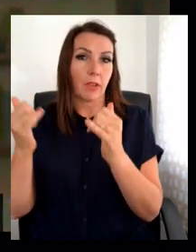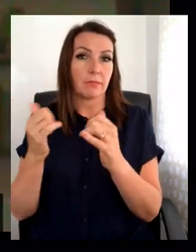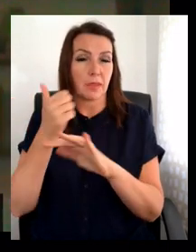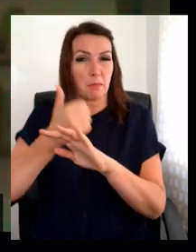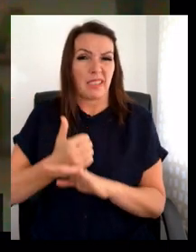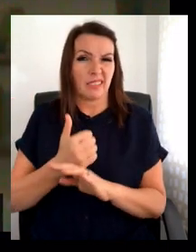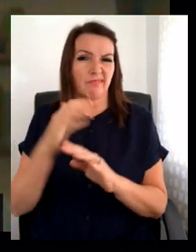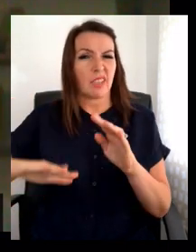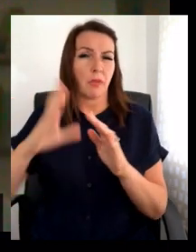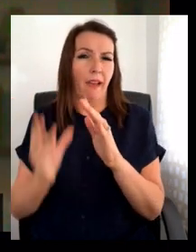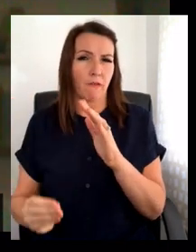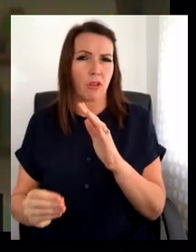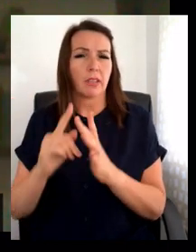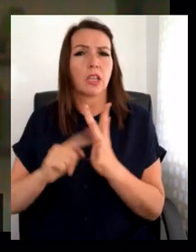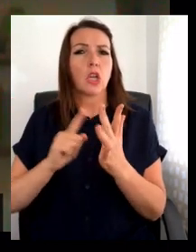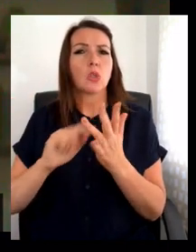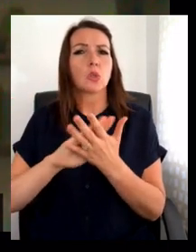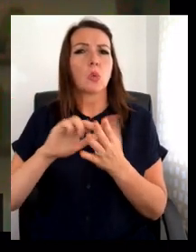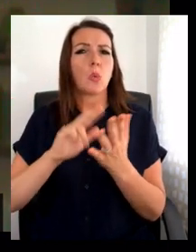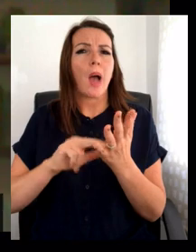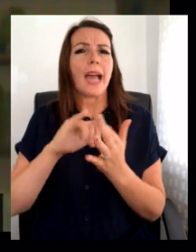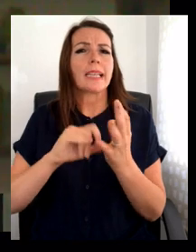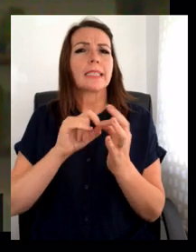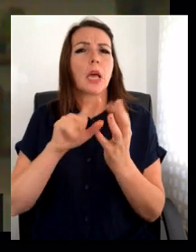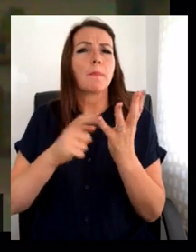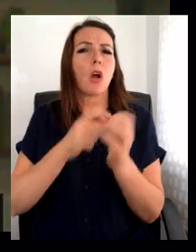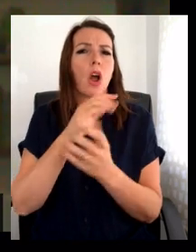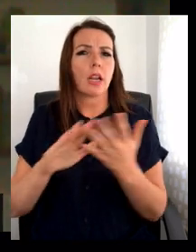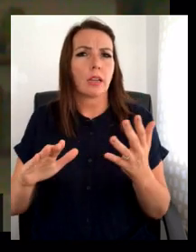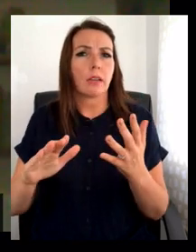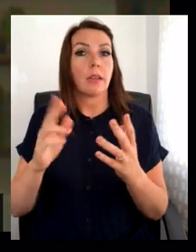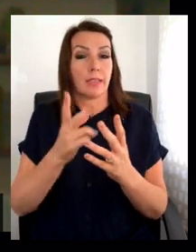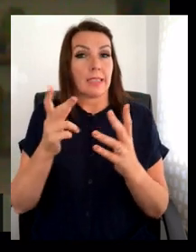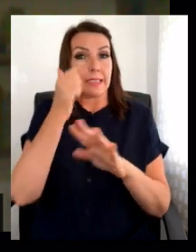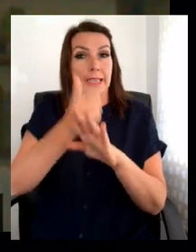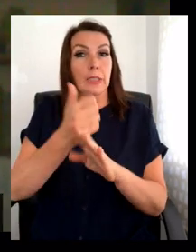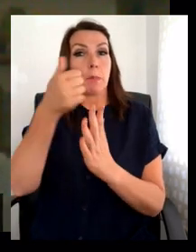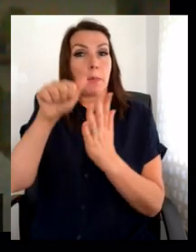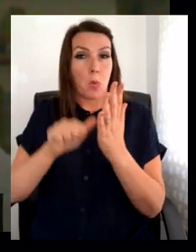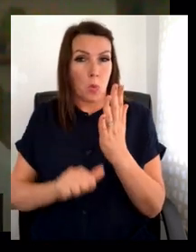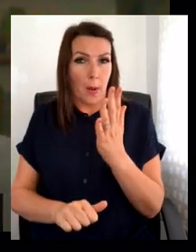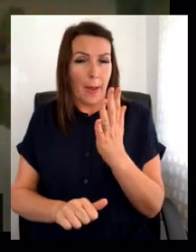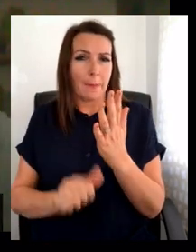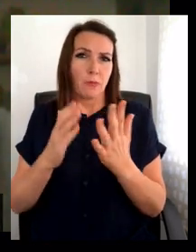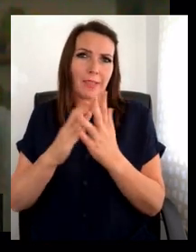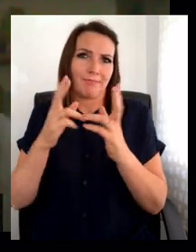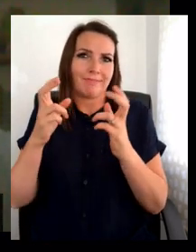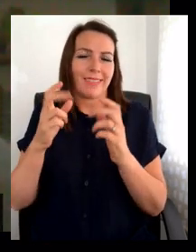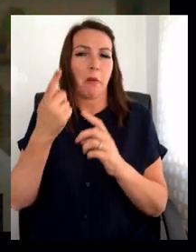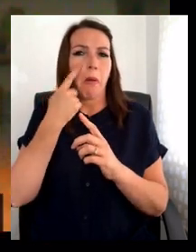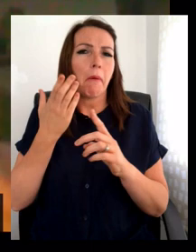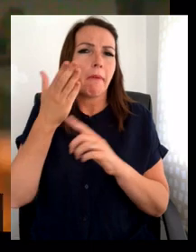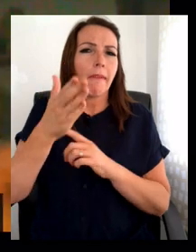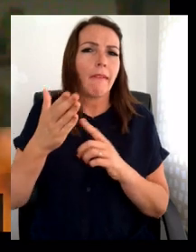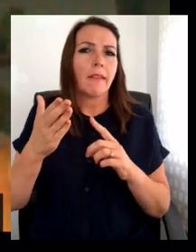it was a kind of, they set up a program, which I suppose a kind of boot camp within one or two